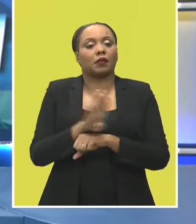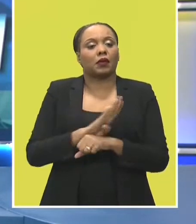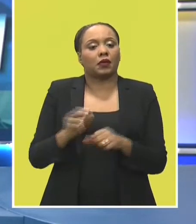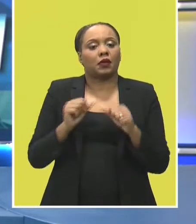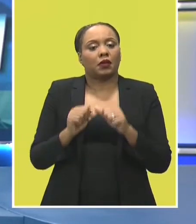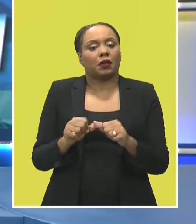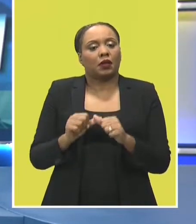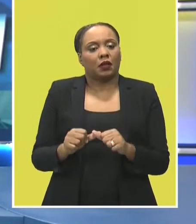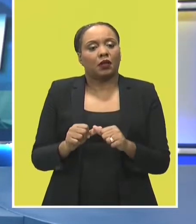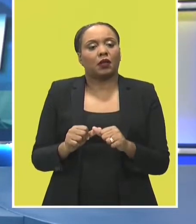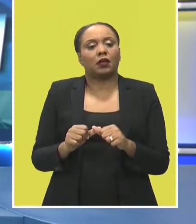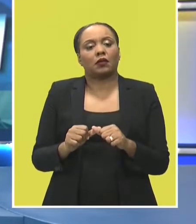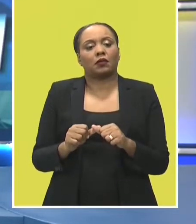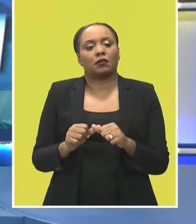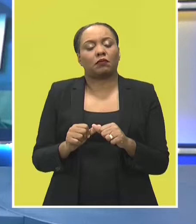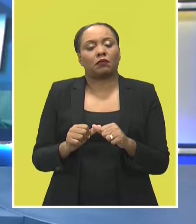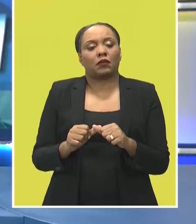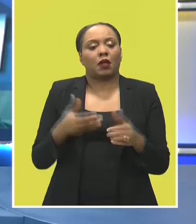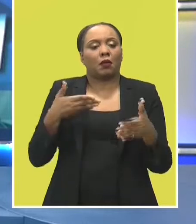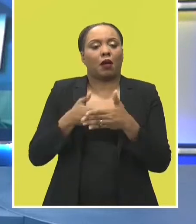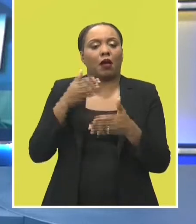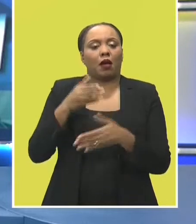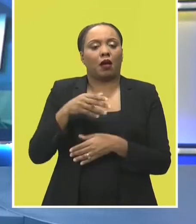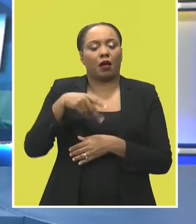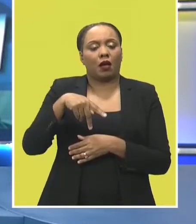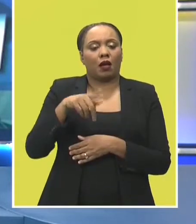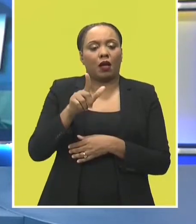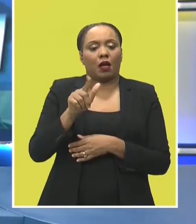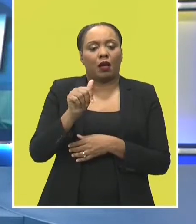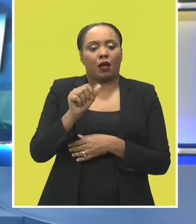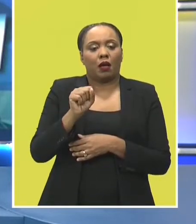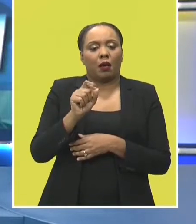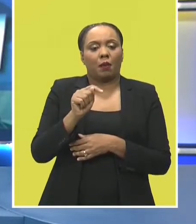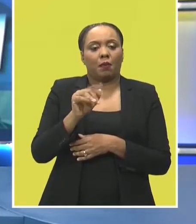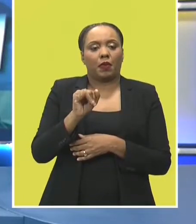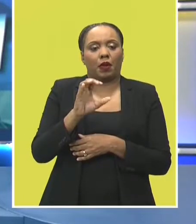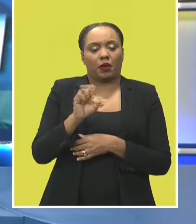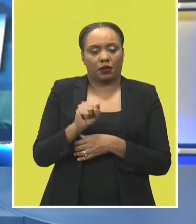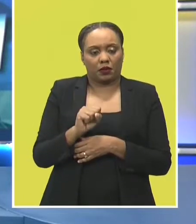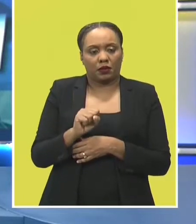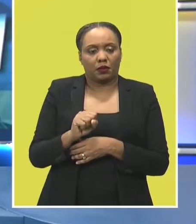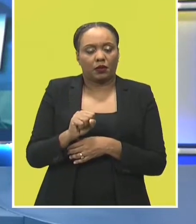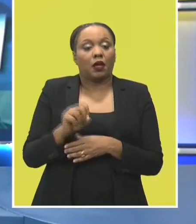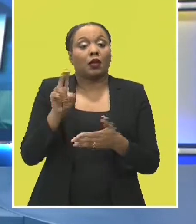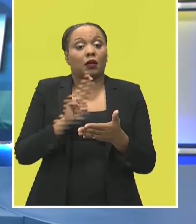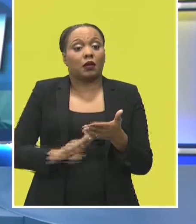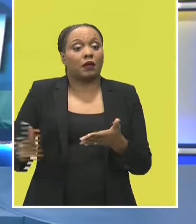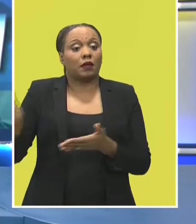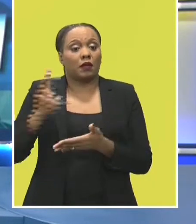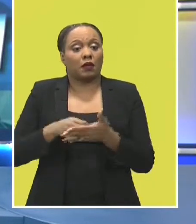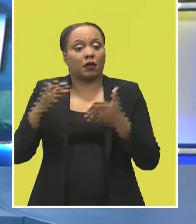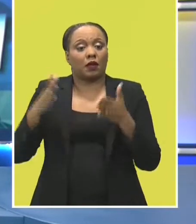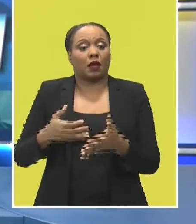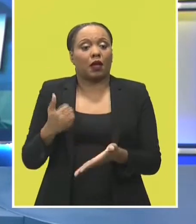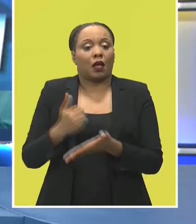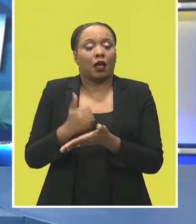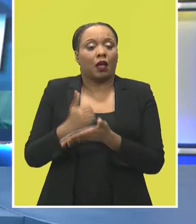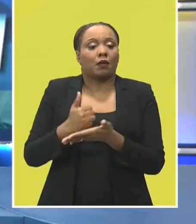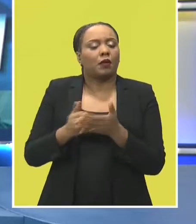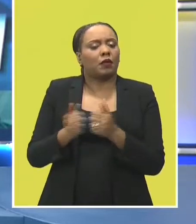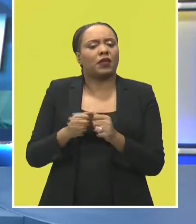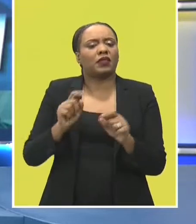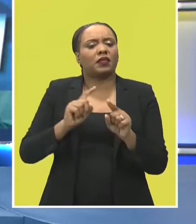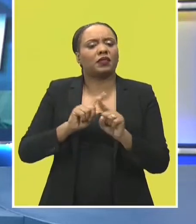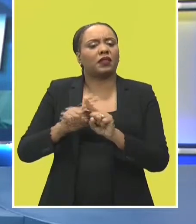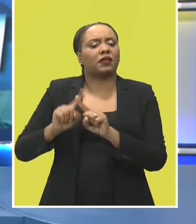out petrol-based single-use plastics, university students have answered the call, stepping to the fore, assisting in the development of